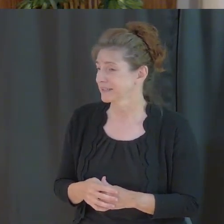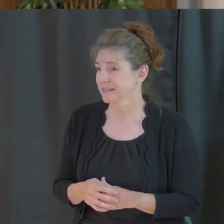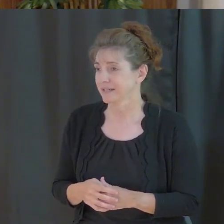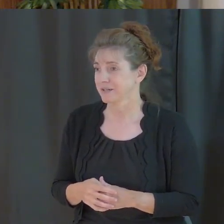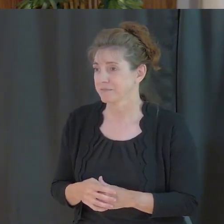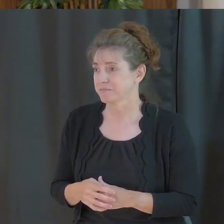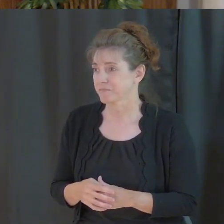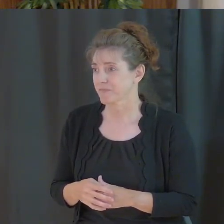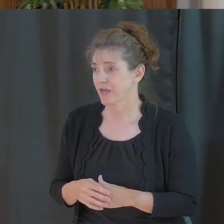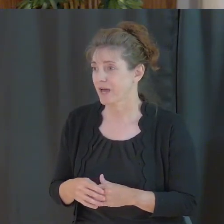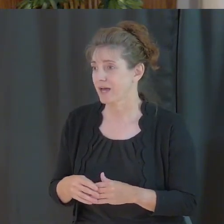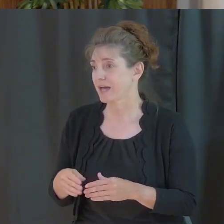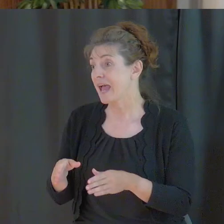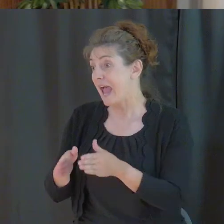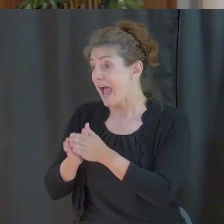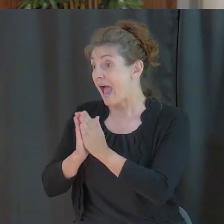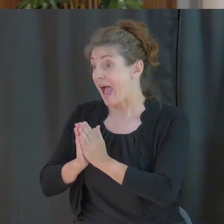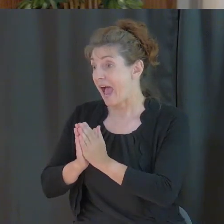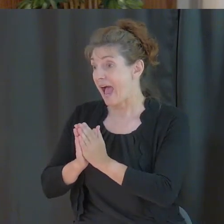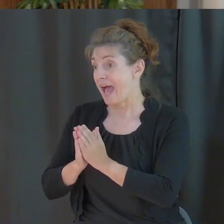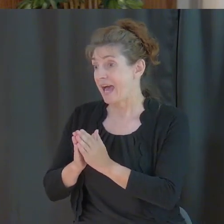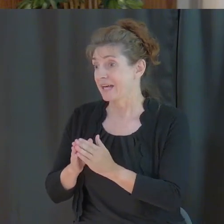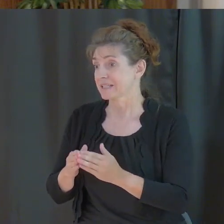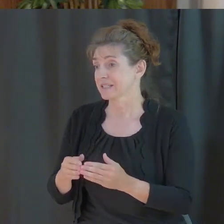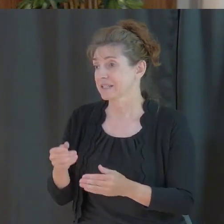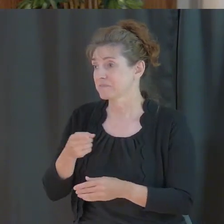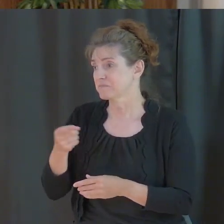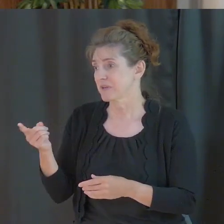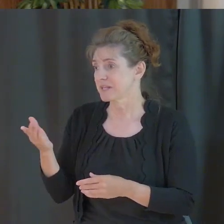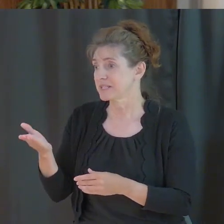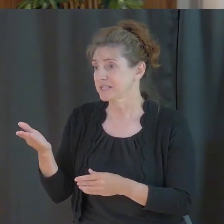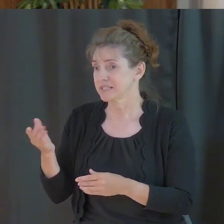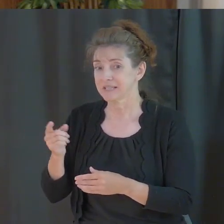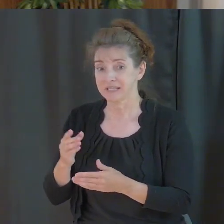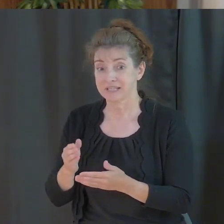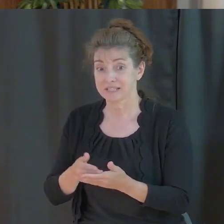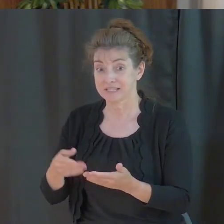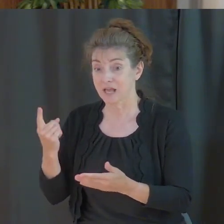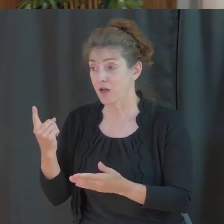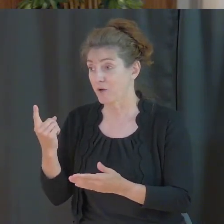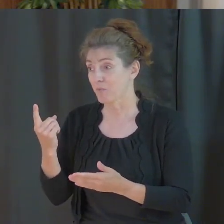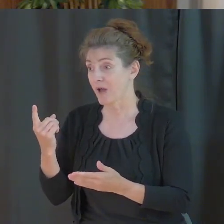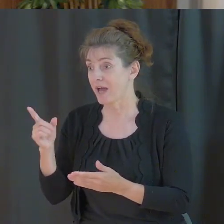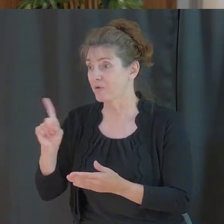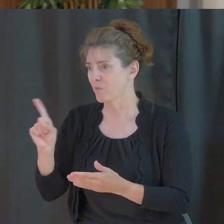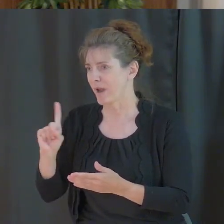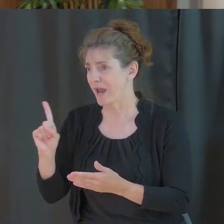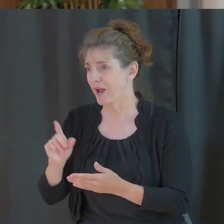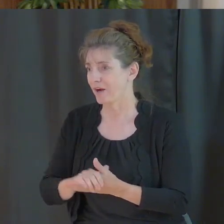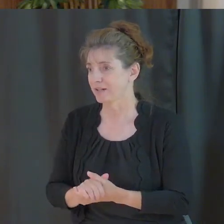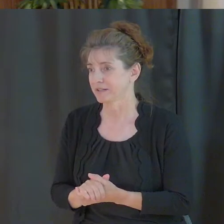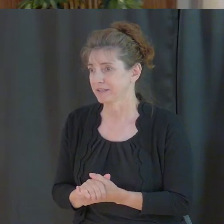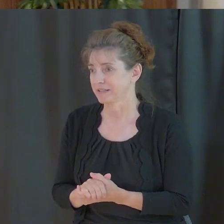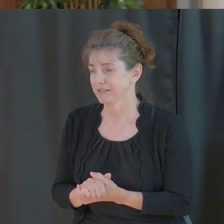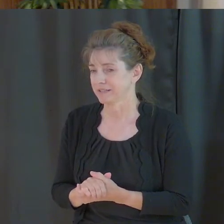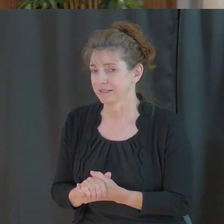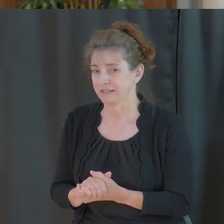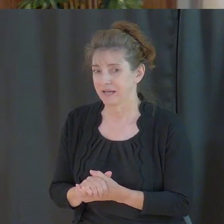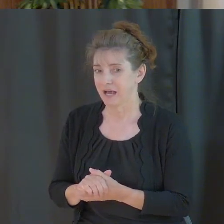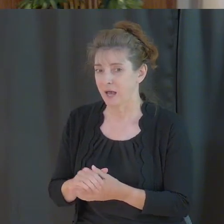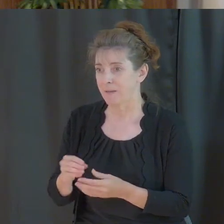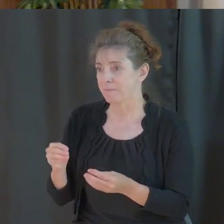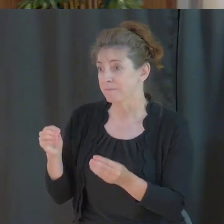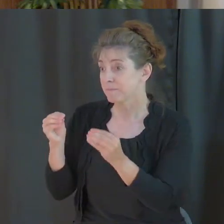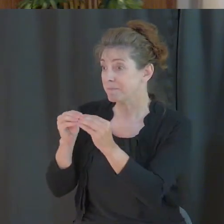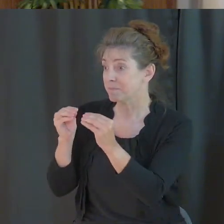up in Google. There's going to be shelter number 2, around shelter number 2, I guess, that we're going to meet at 3 o'clock today.